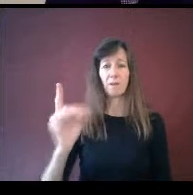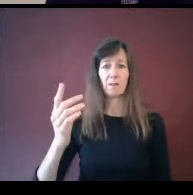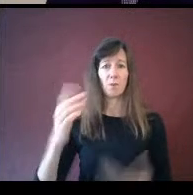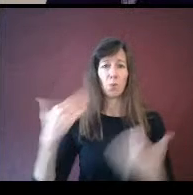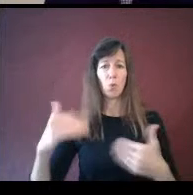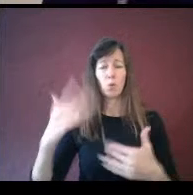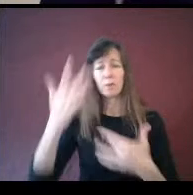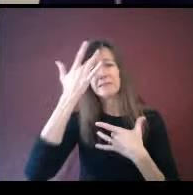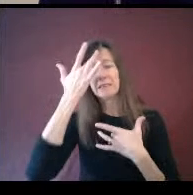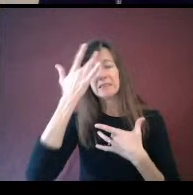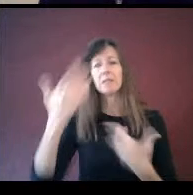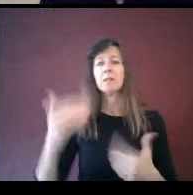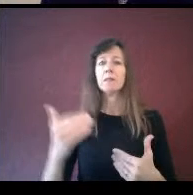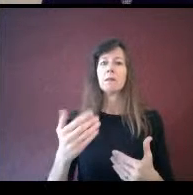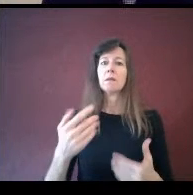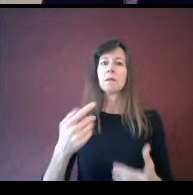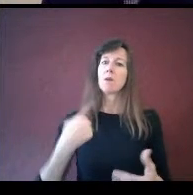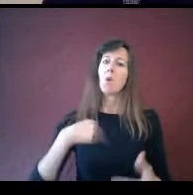playing our part.